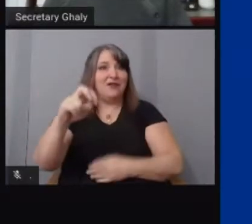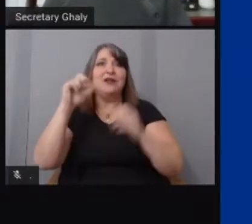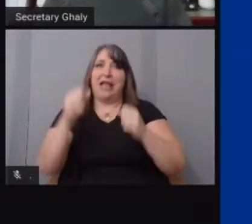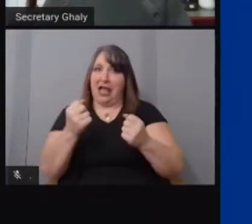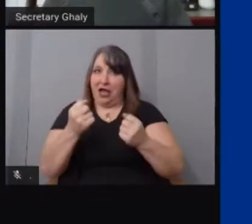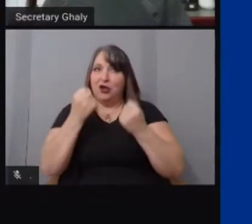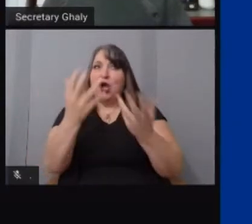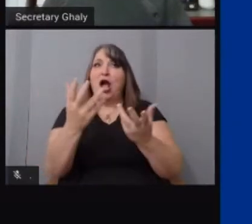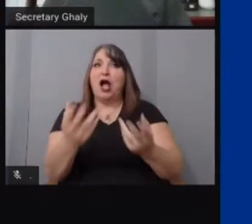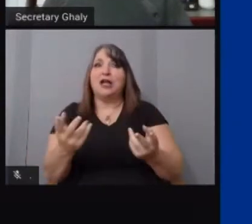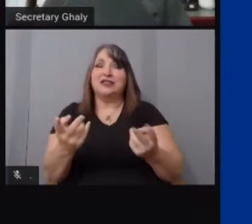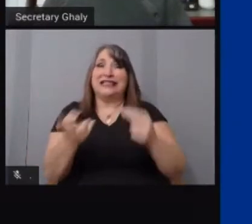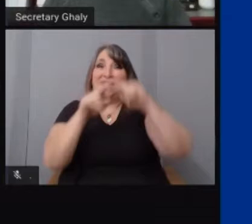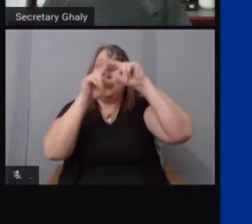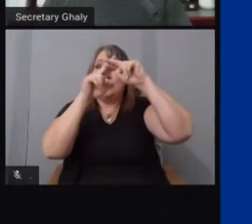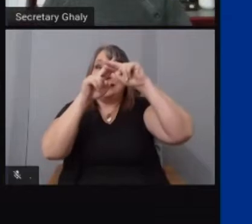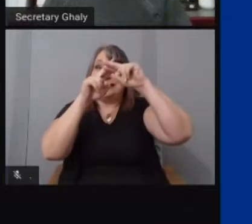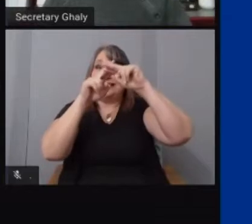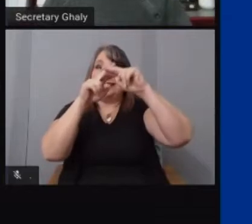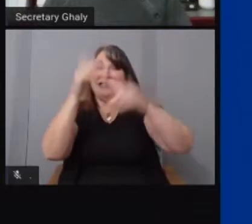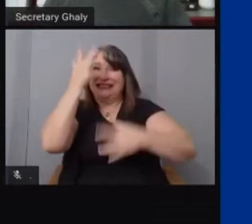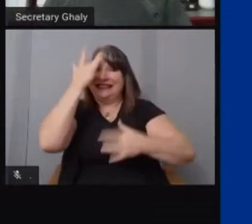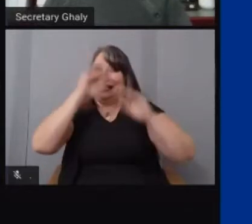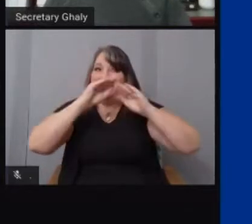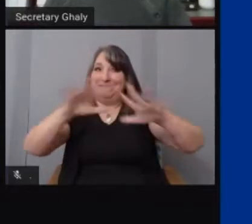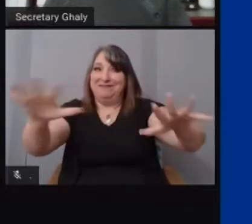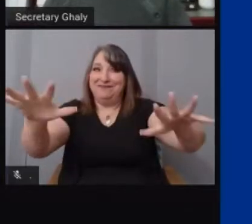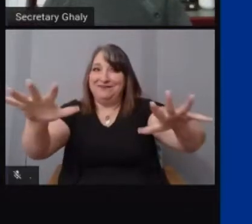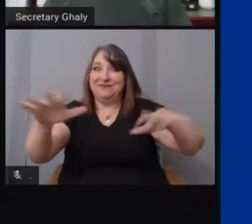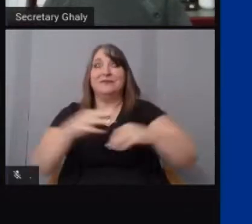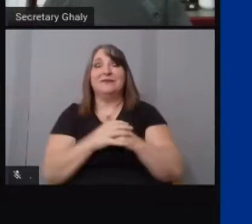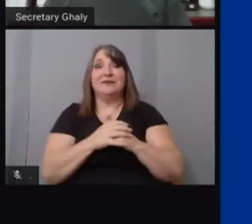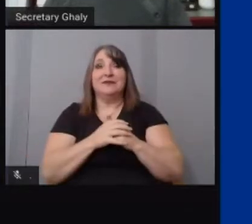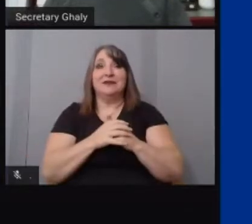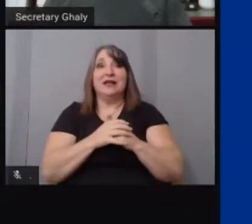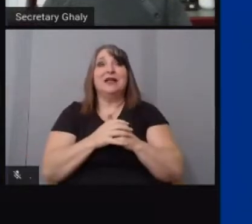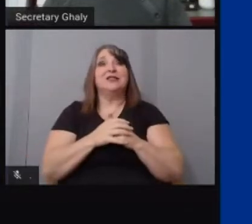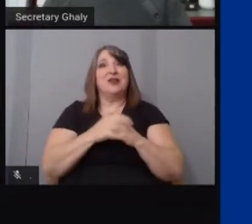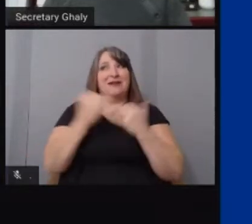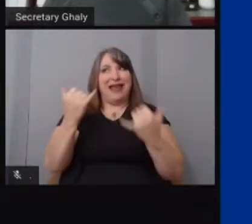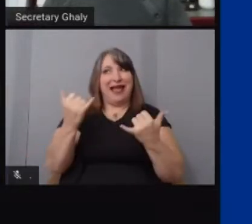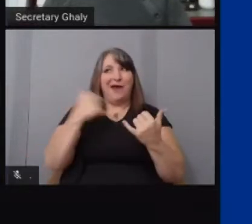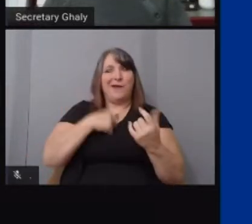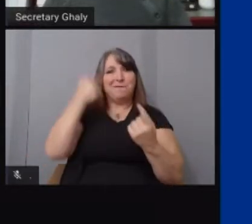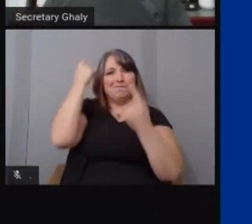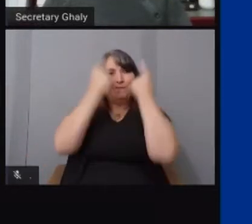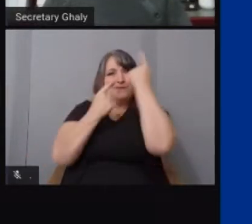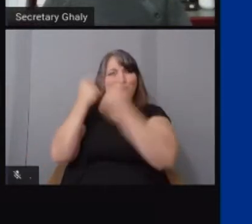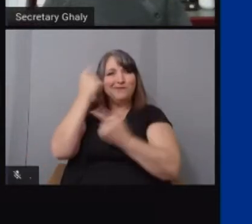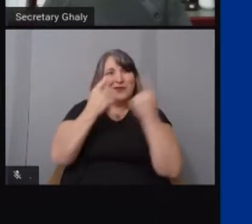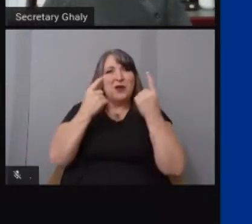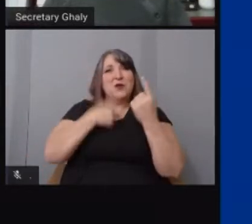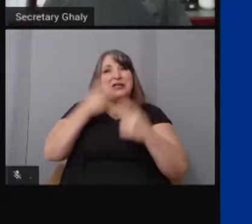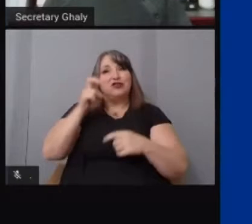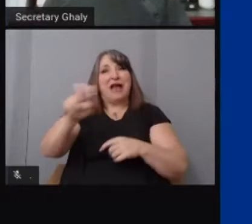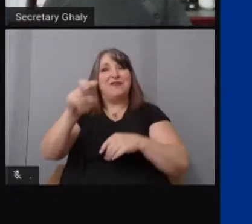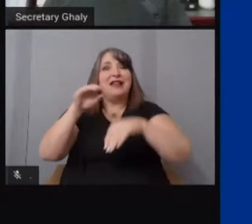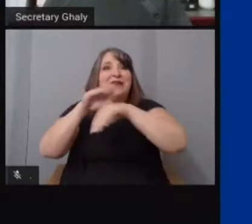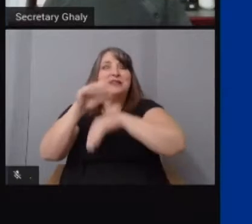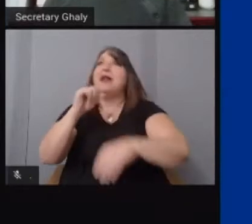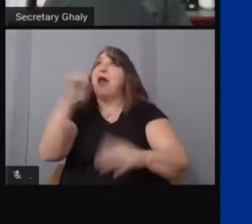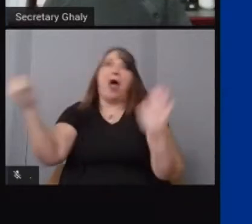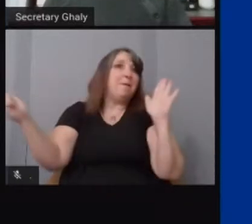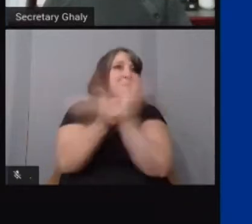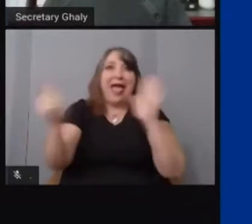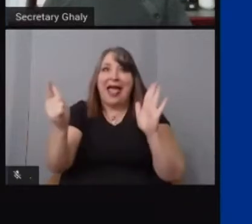transmission. And with that in mind, we have put out this travel advisory. It isn't a ban, it isn't a